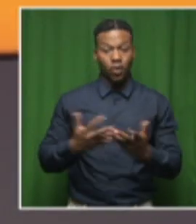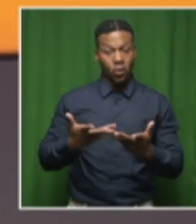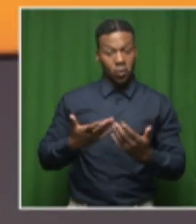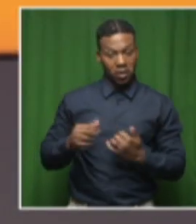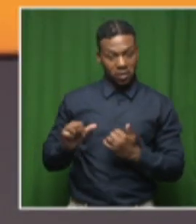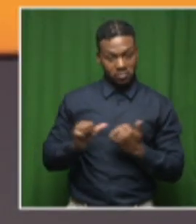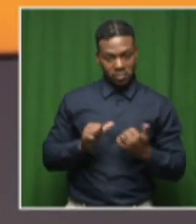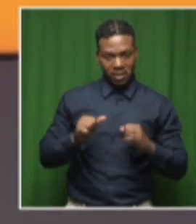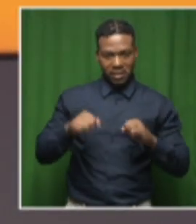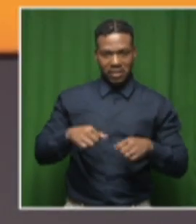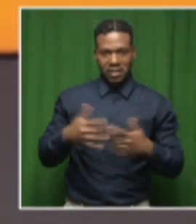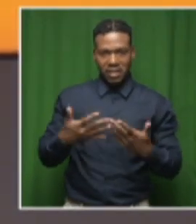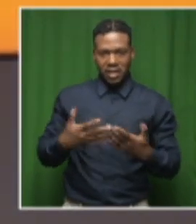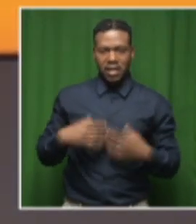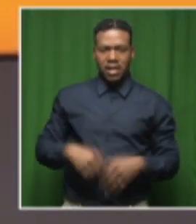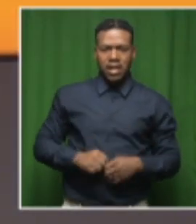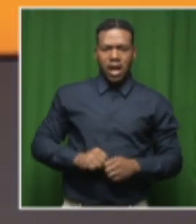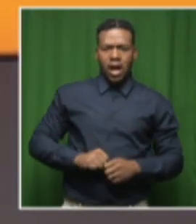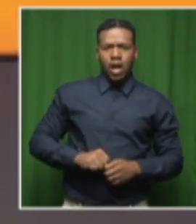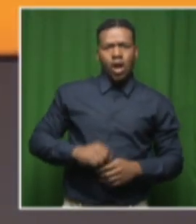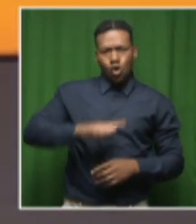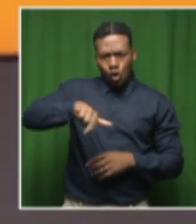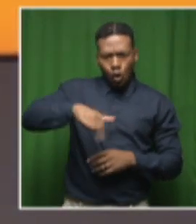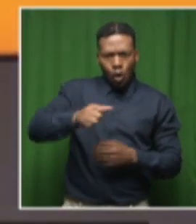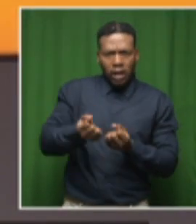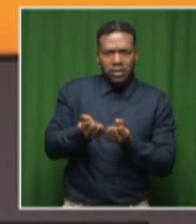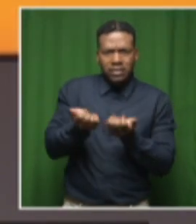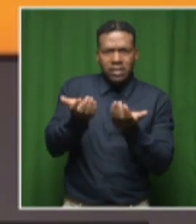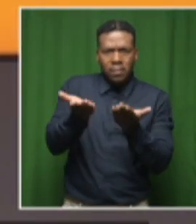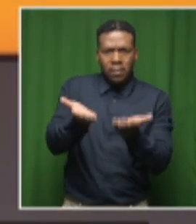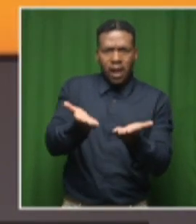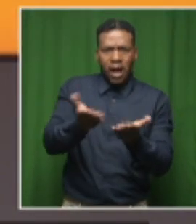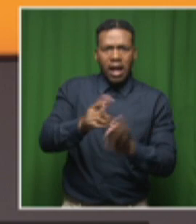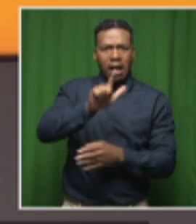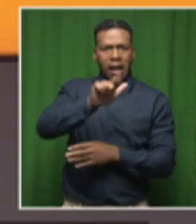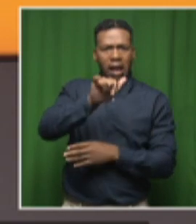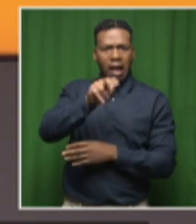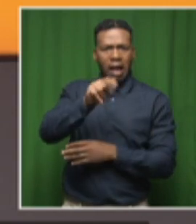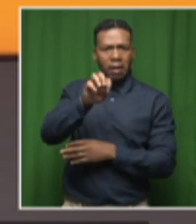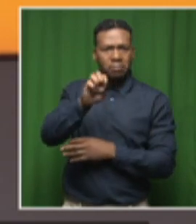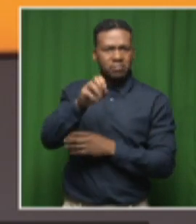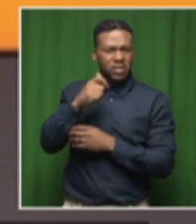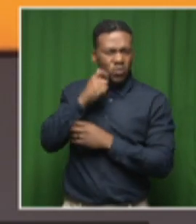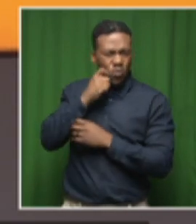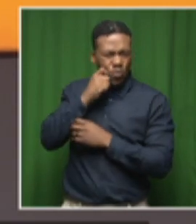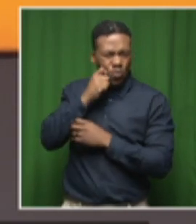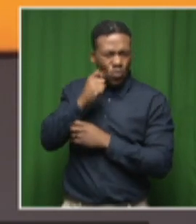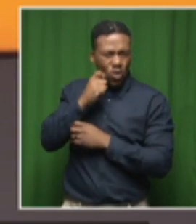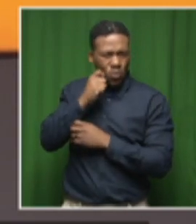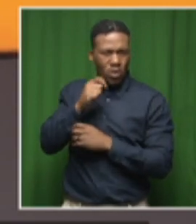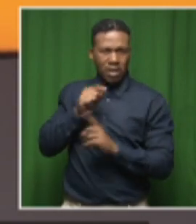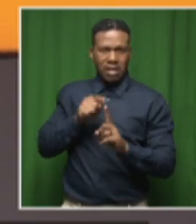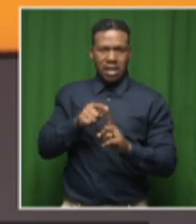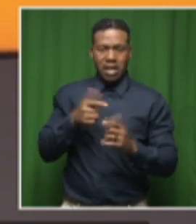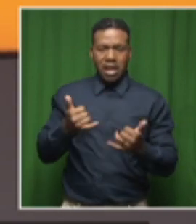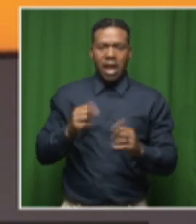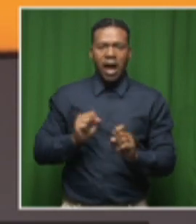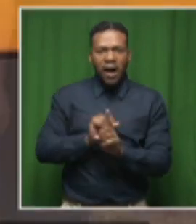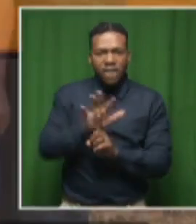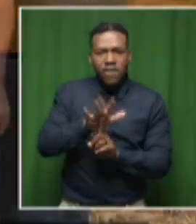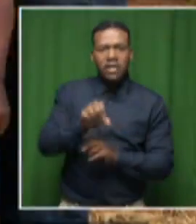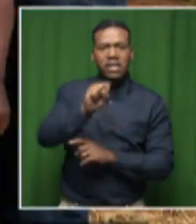Welcome back. A lack of local supply of limes was affecting South African breweries, which led to a solution forming a partnership between